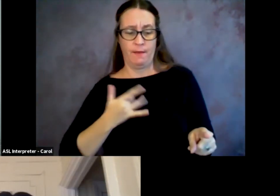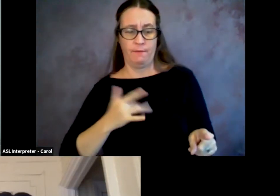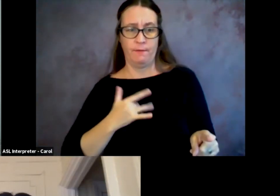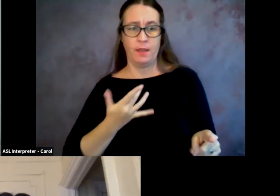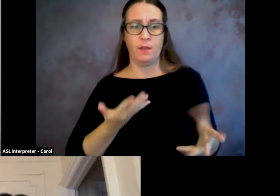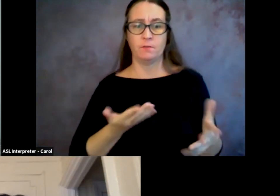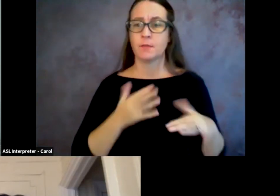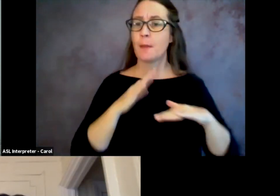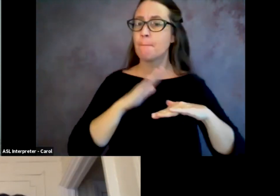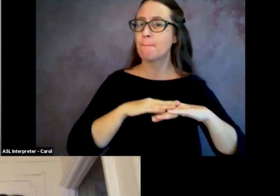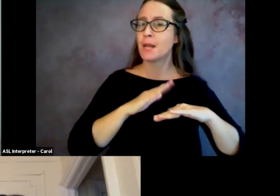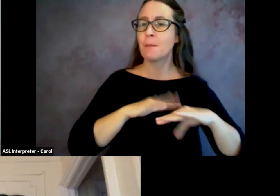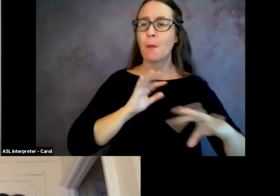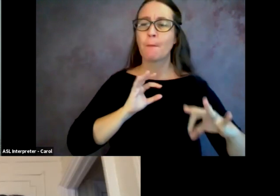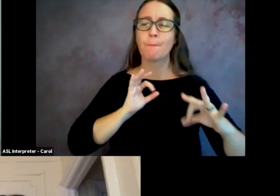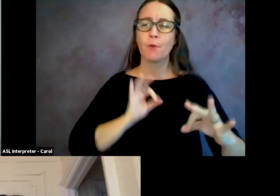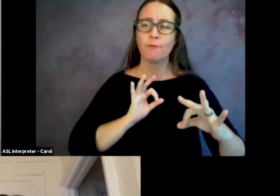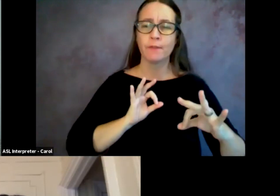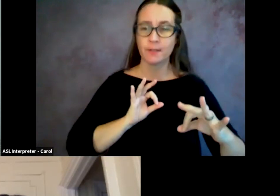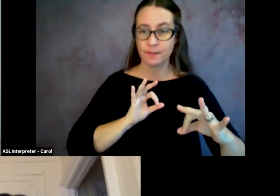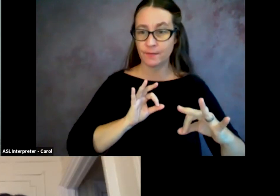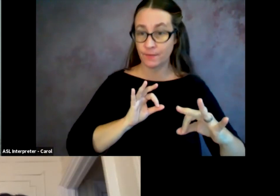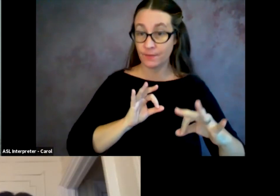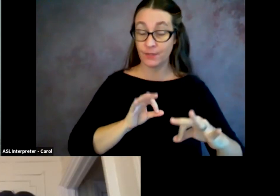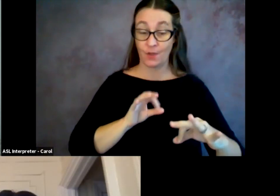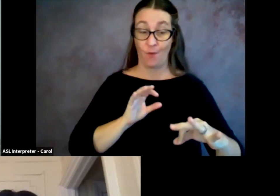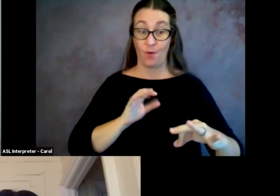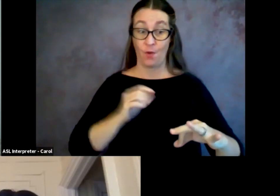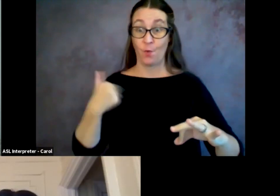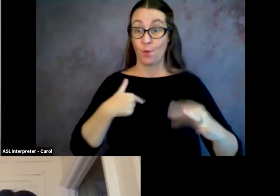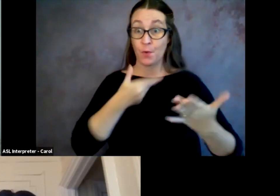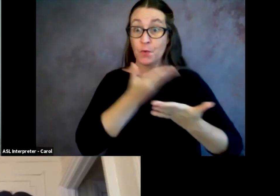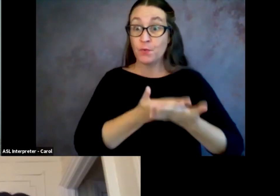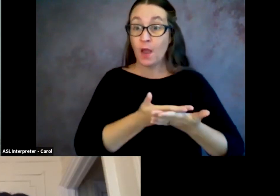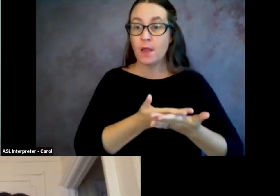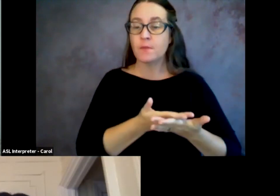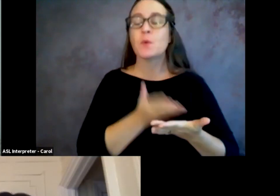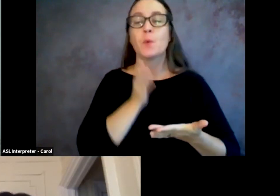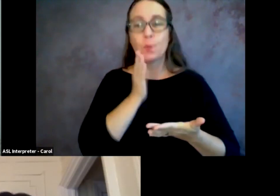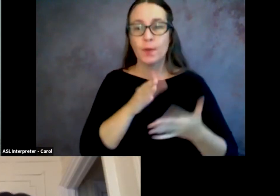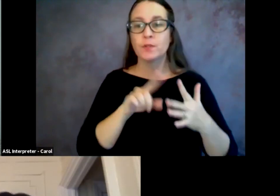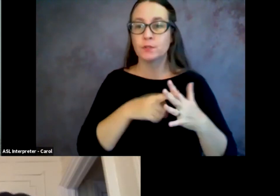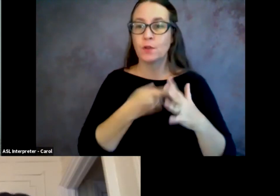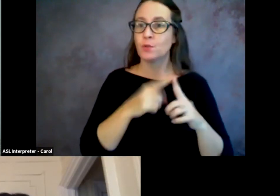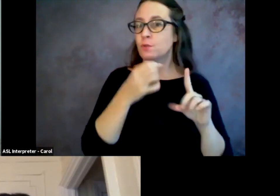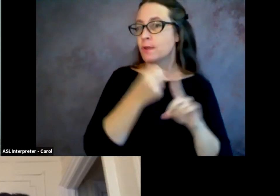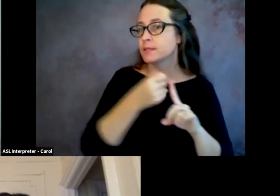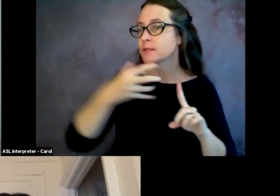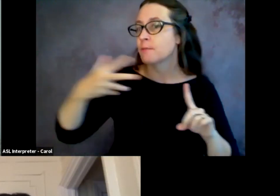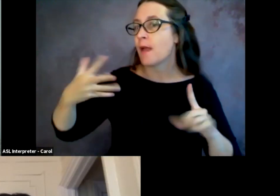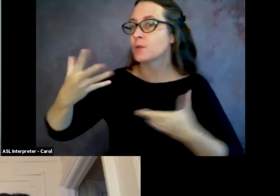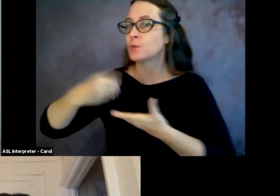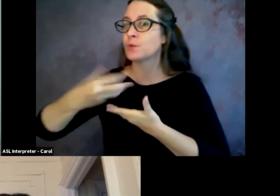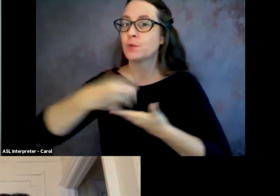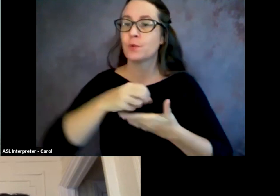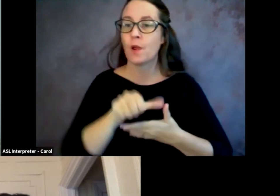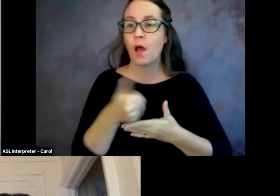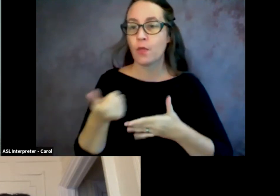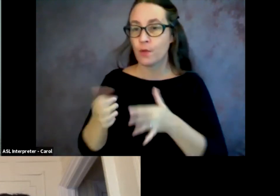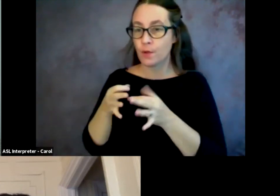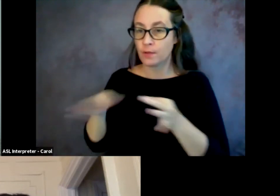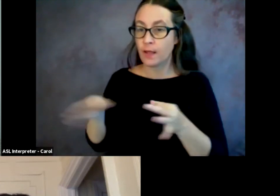minimum perfection. And once we reach that point, we will start to expand into other languages. But for now, we're working